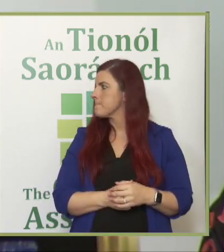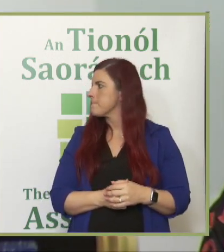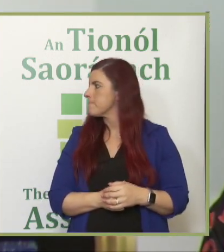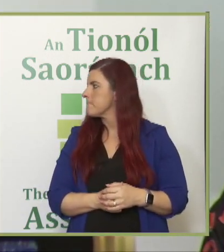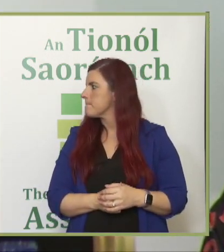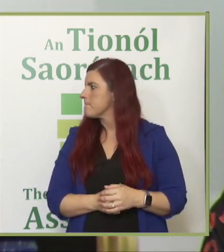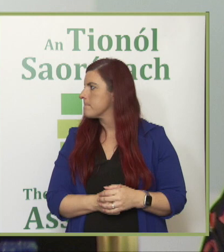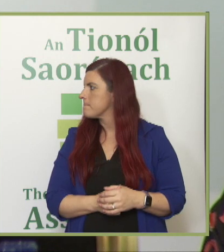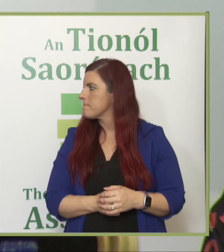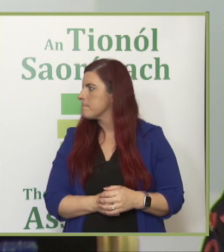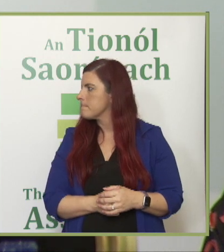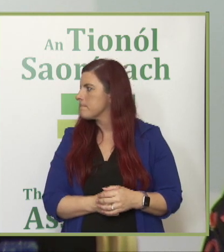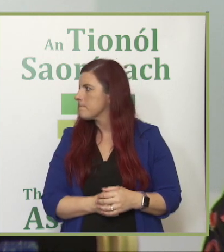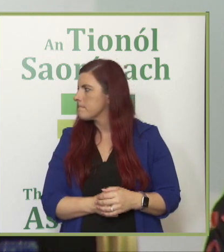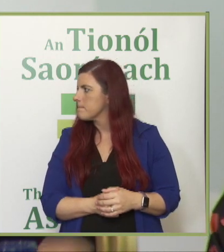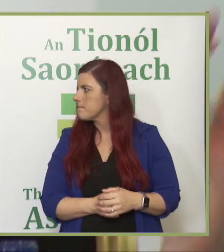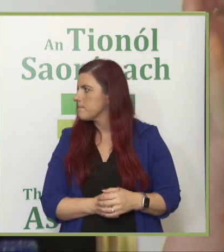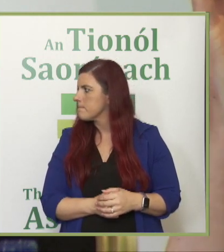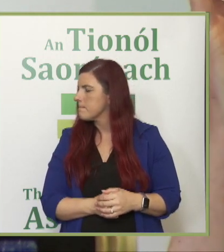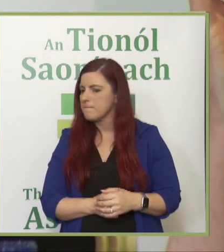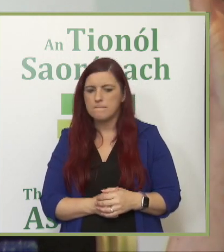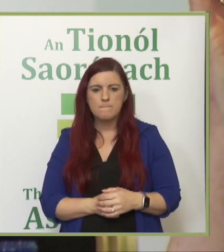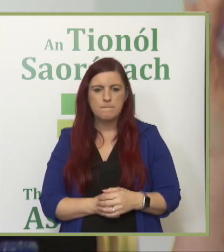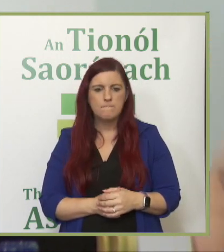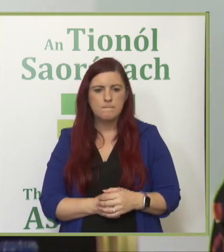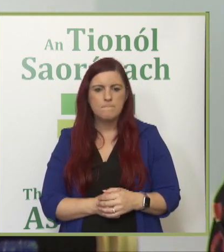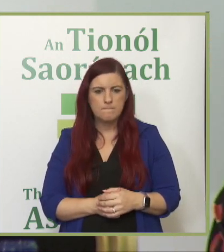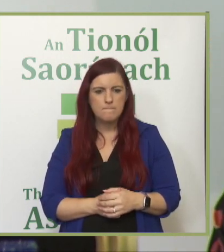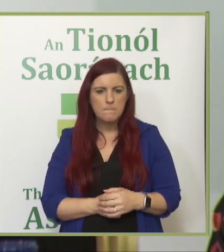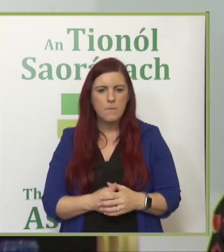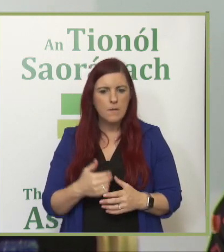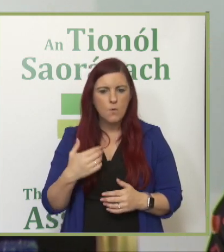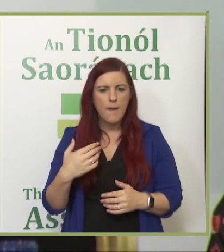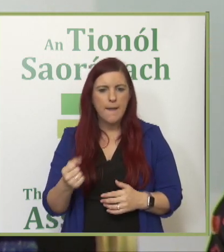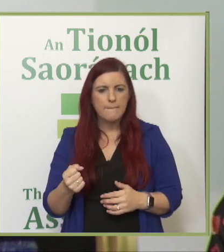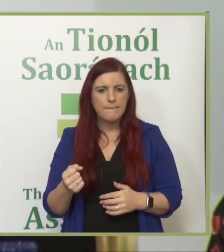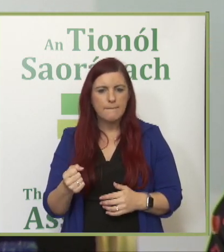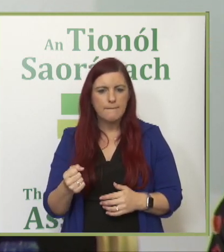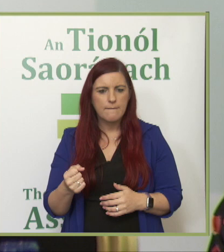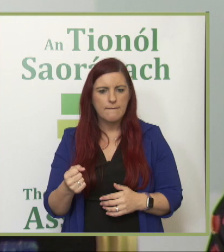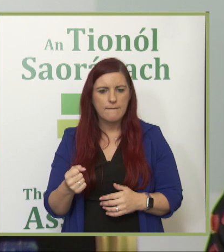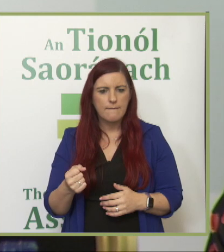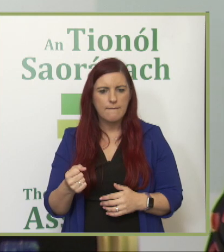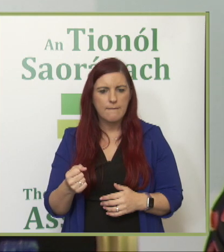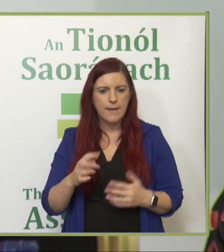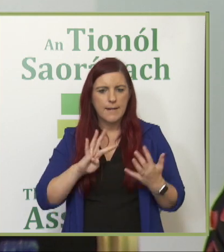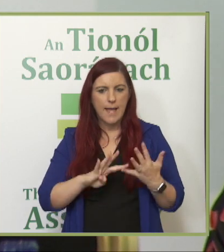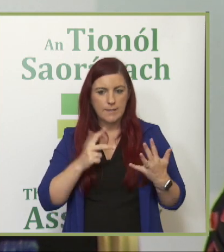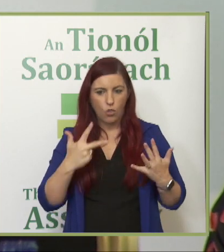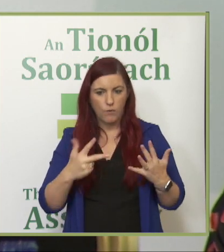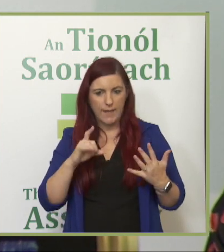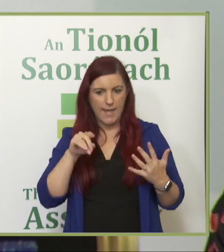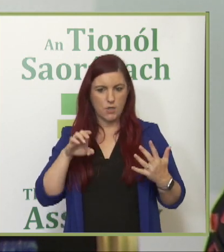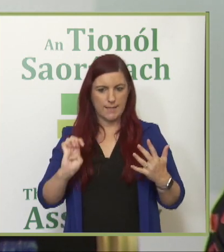Okay, thanks for the question. So, the slide identifies that we have 93 HSE clinics operating throughout the